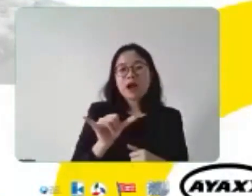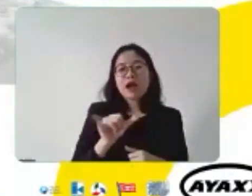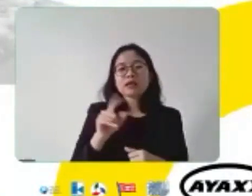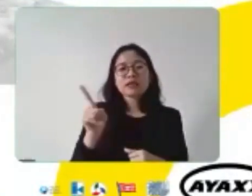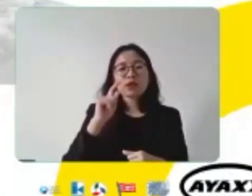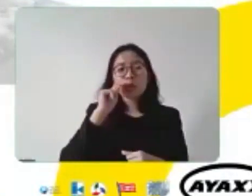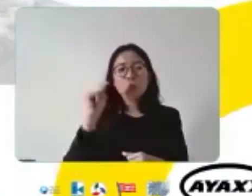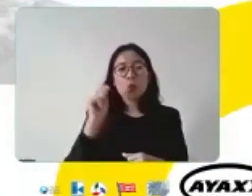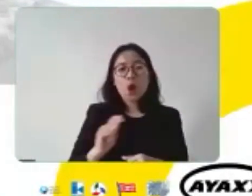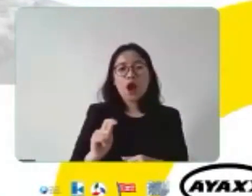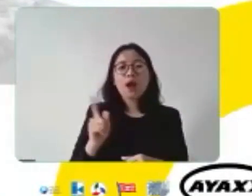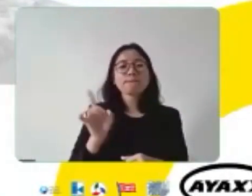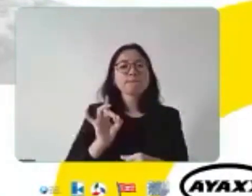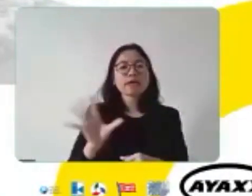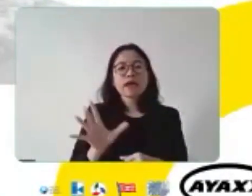Next slide, please.